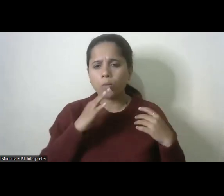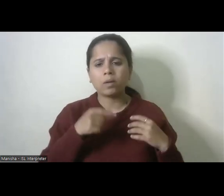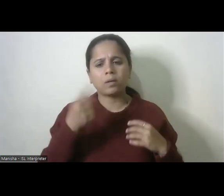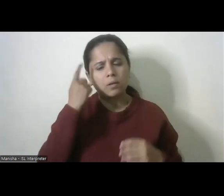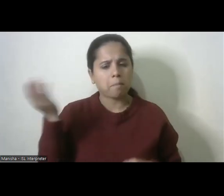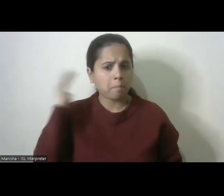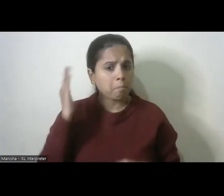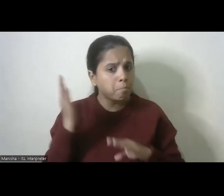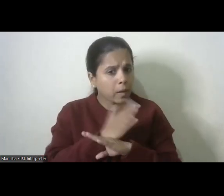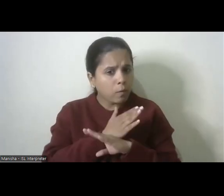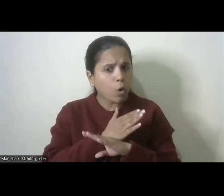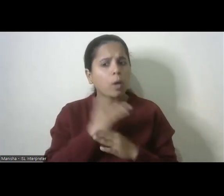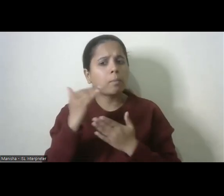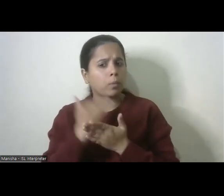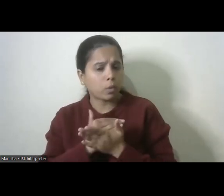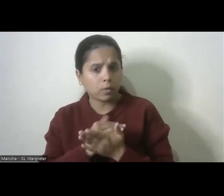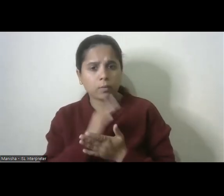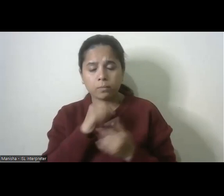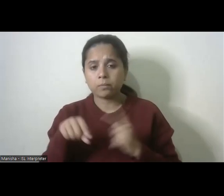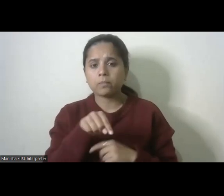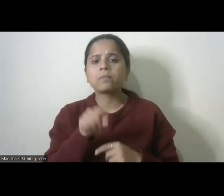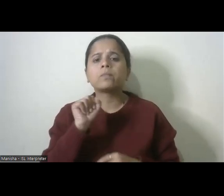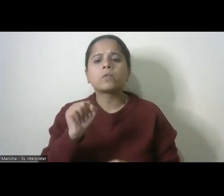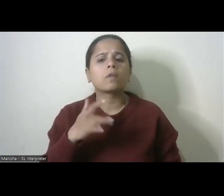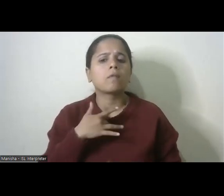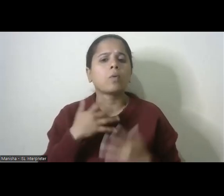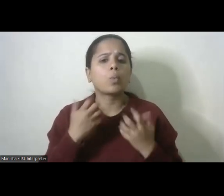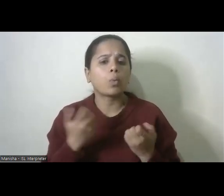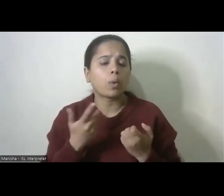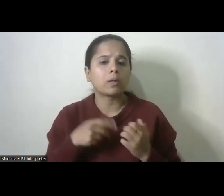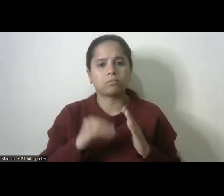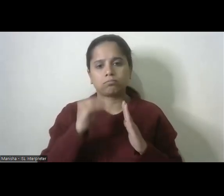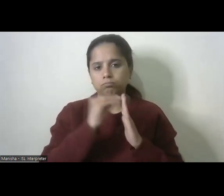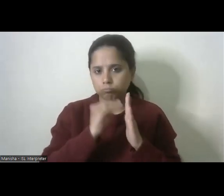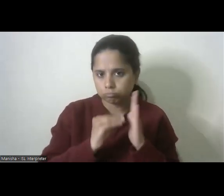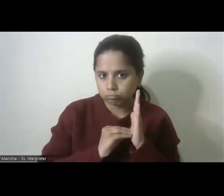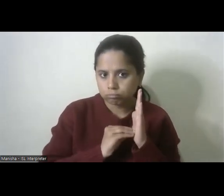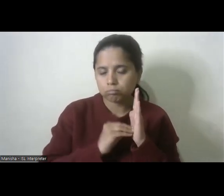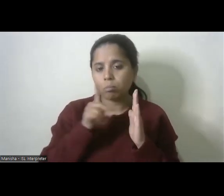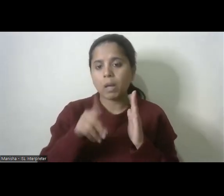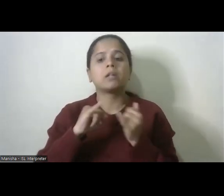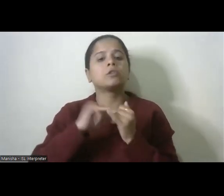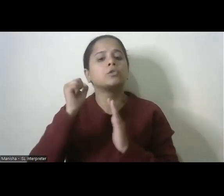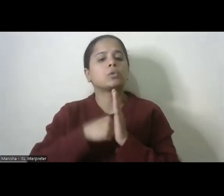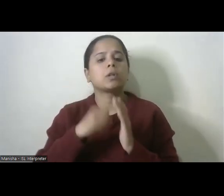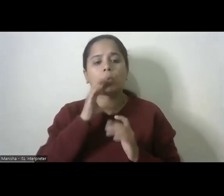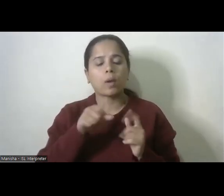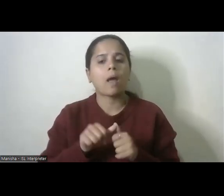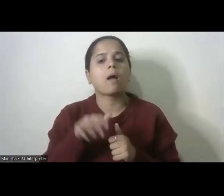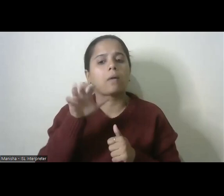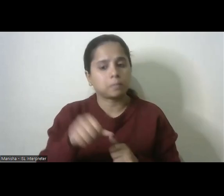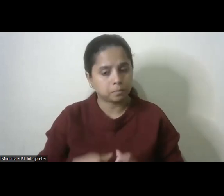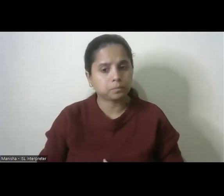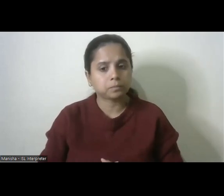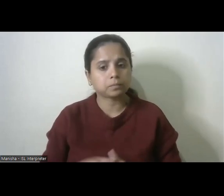predetermined program, not through a sacred text-like script, but through praxis, which